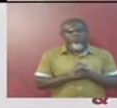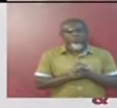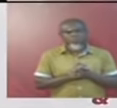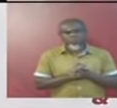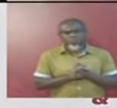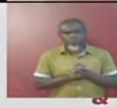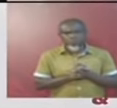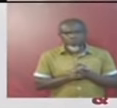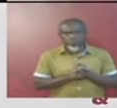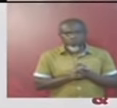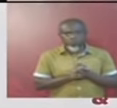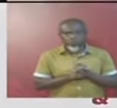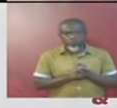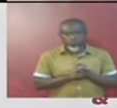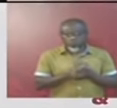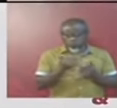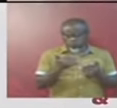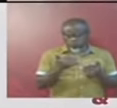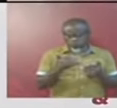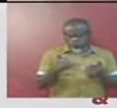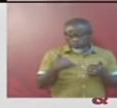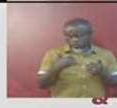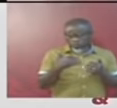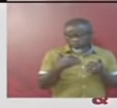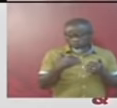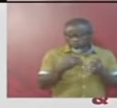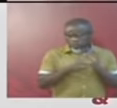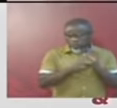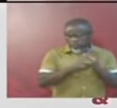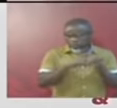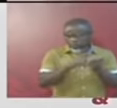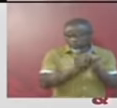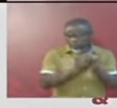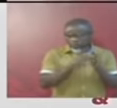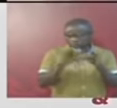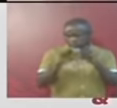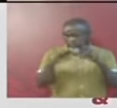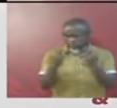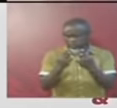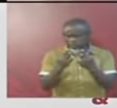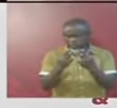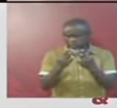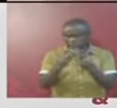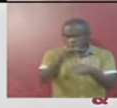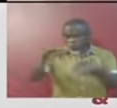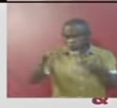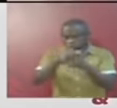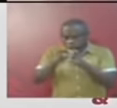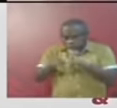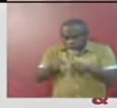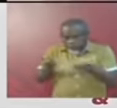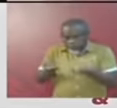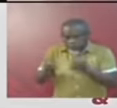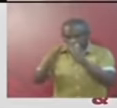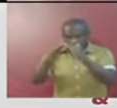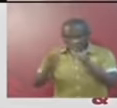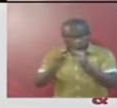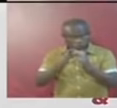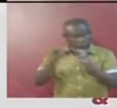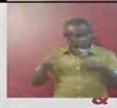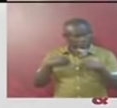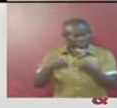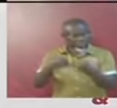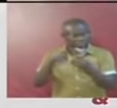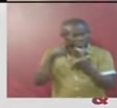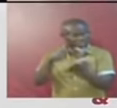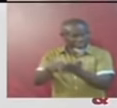persons, the entire household, weren't given the quarantine order. The primary case would have been given their quarantine order or the primary exposure. So we are